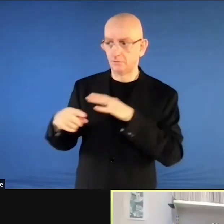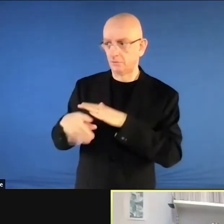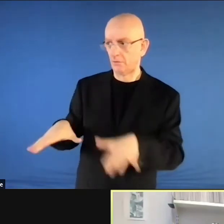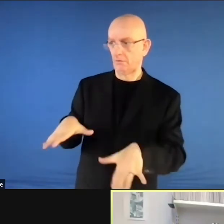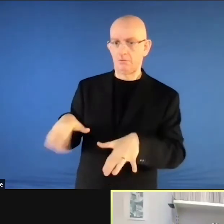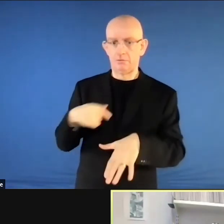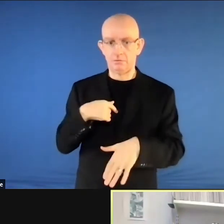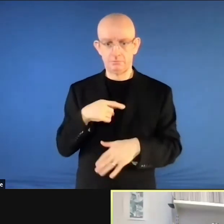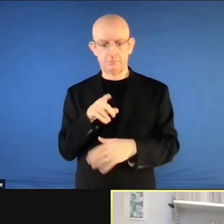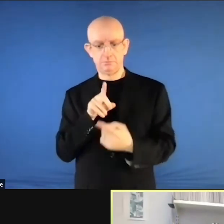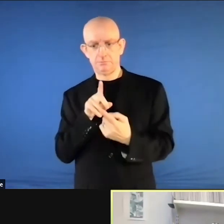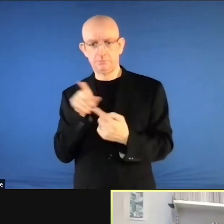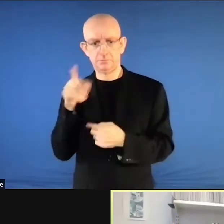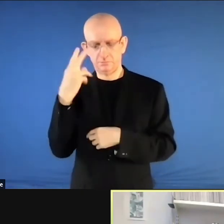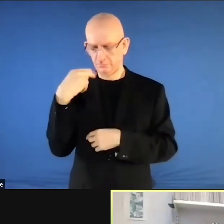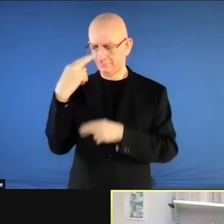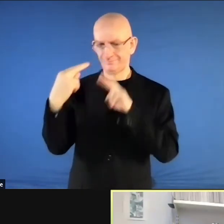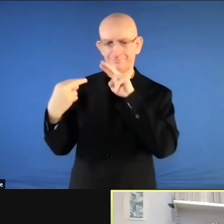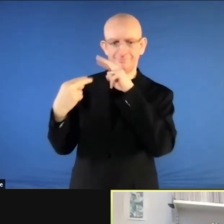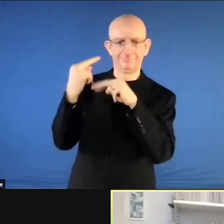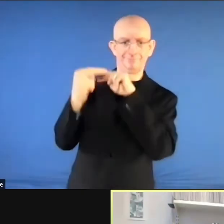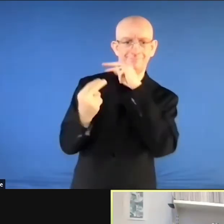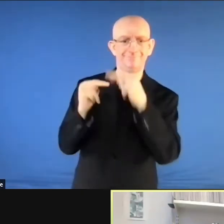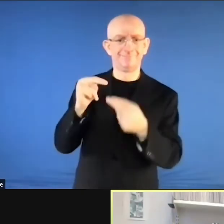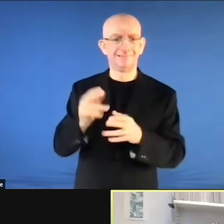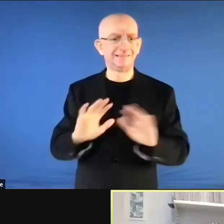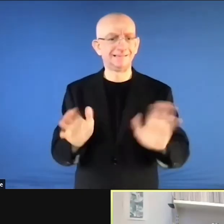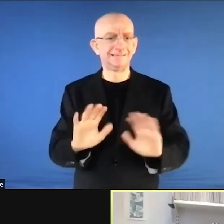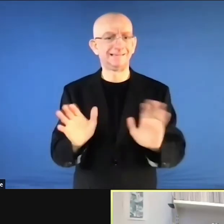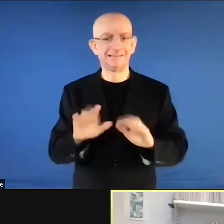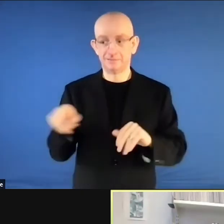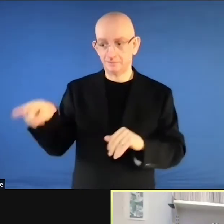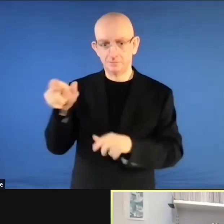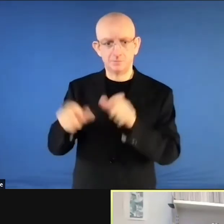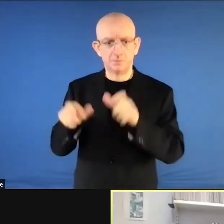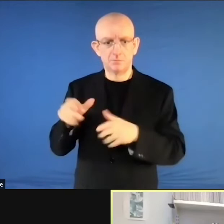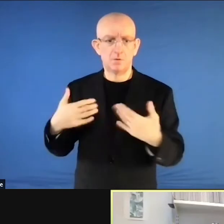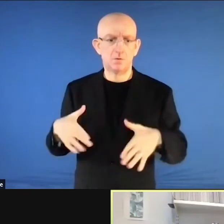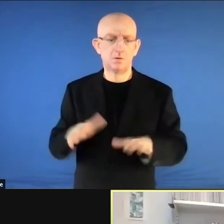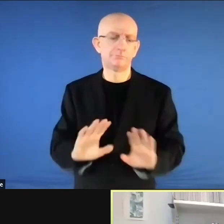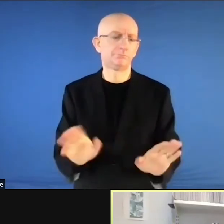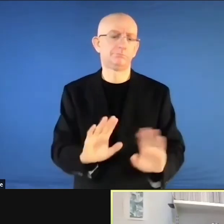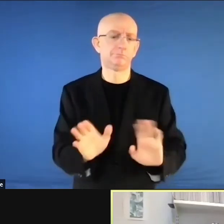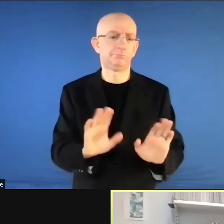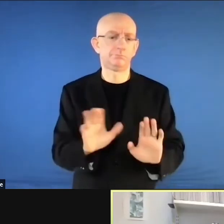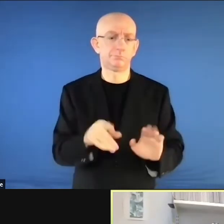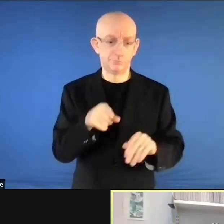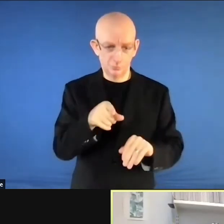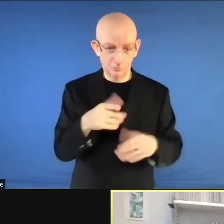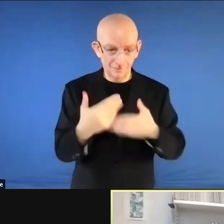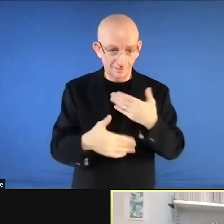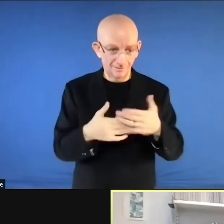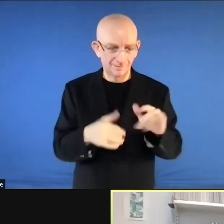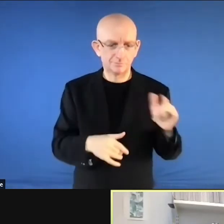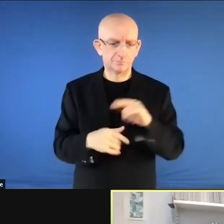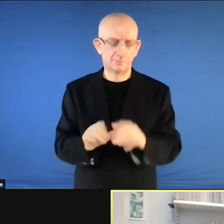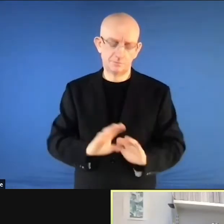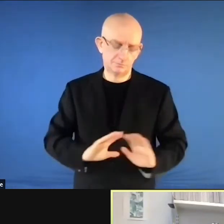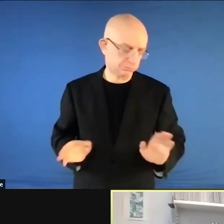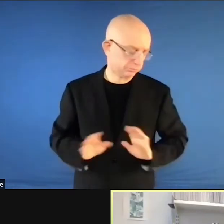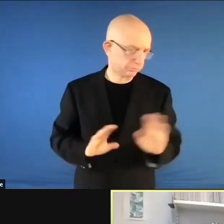displaced. That's not the start. That's never a starting point.